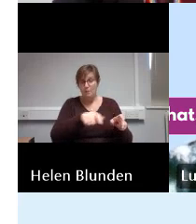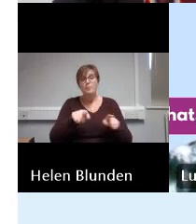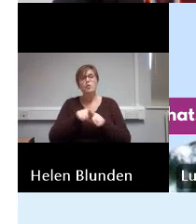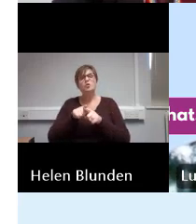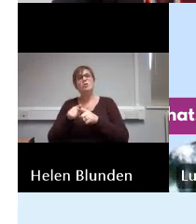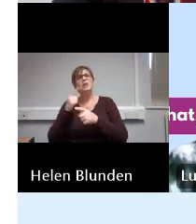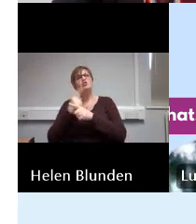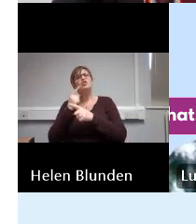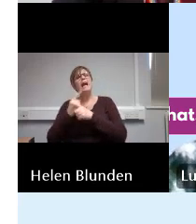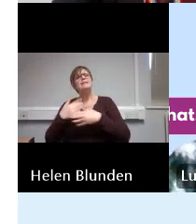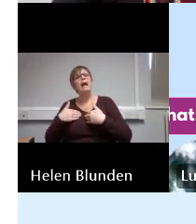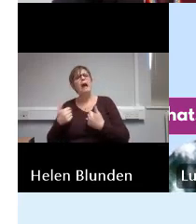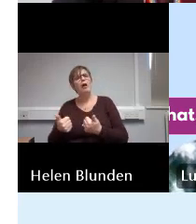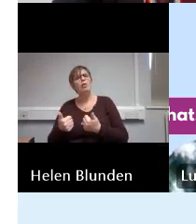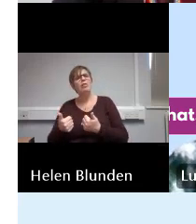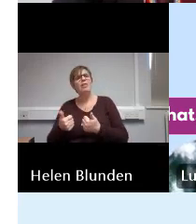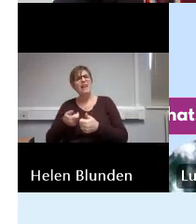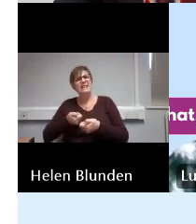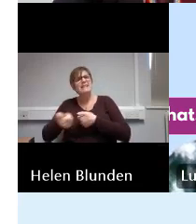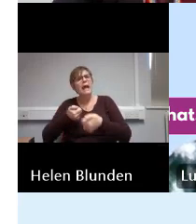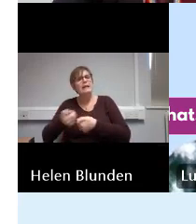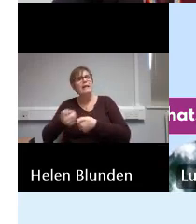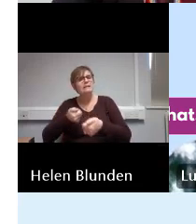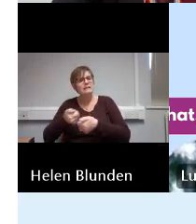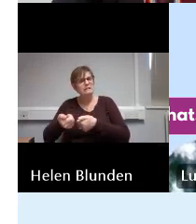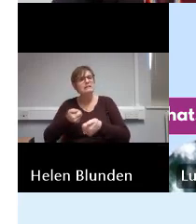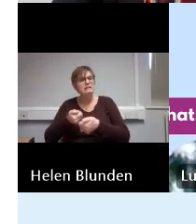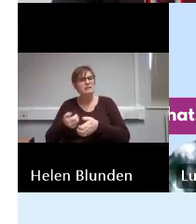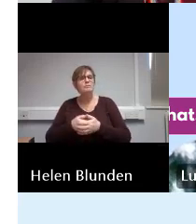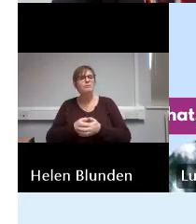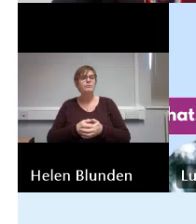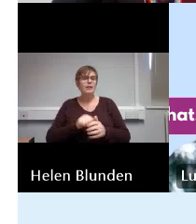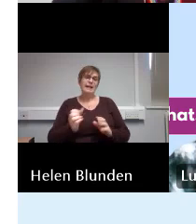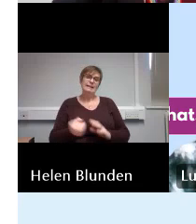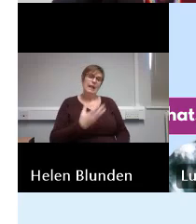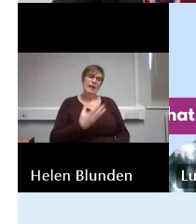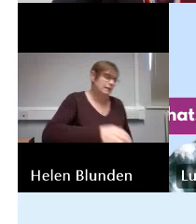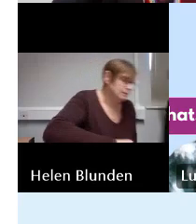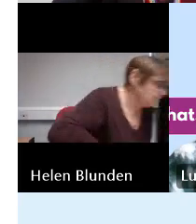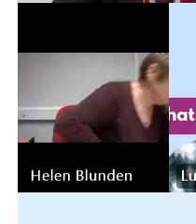Health, which is a text messaging service. Next slide.